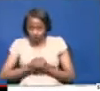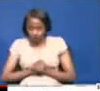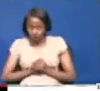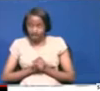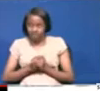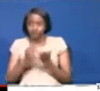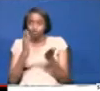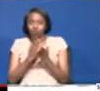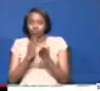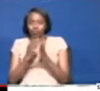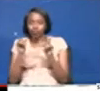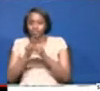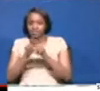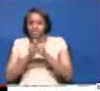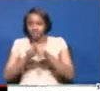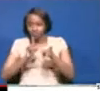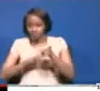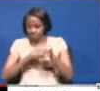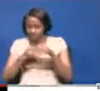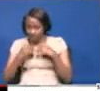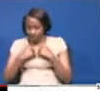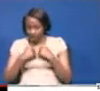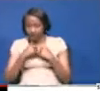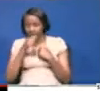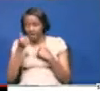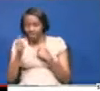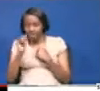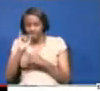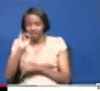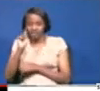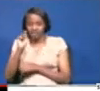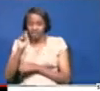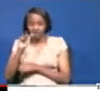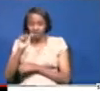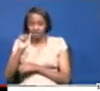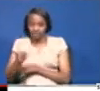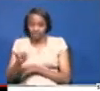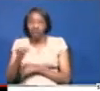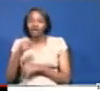Esposito, a Kenyan of Italian origin, who is vying as an independent candidate.